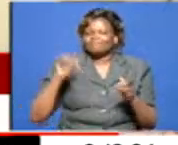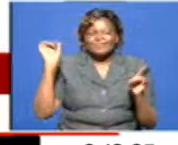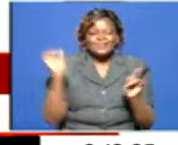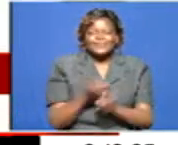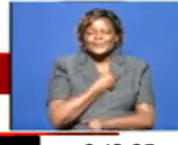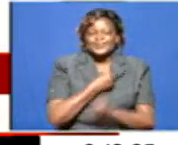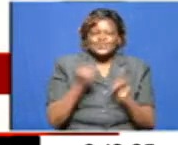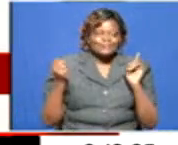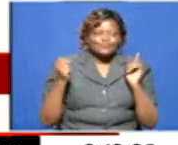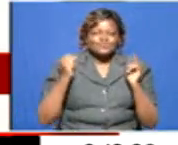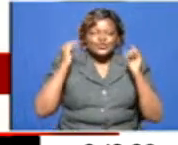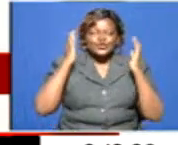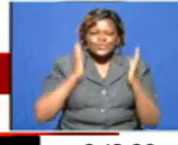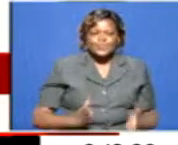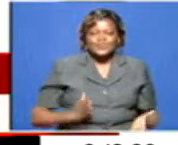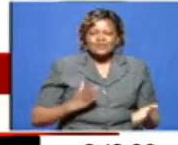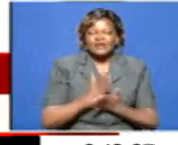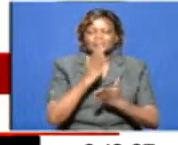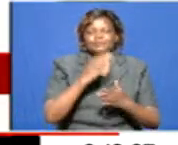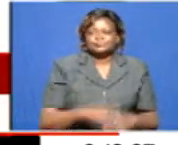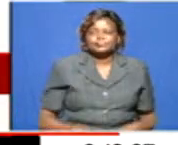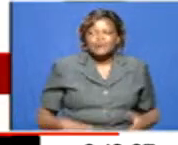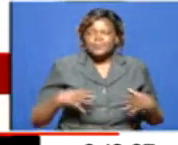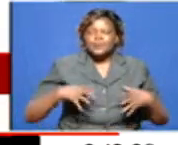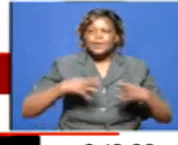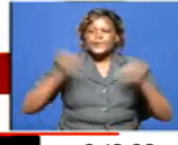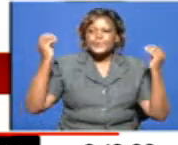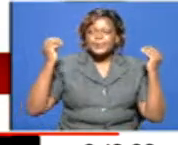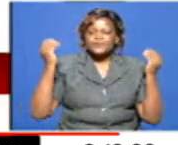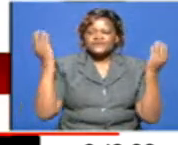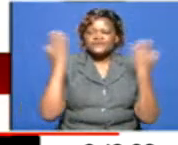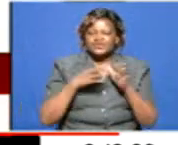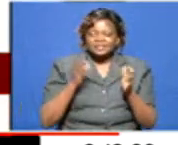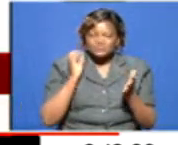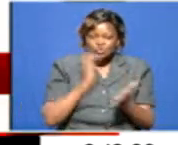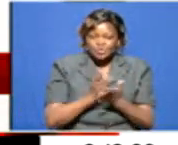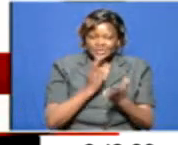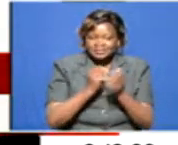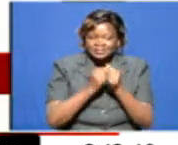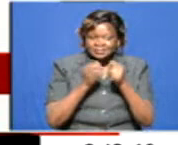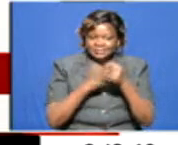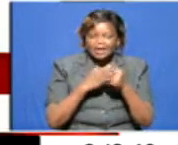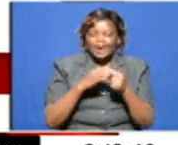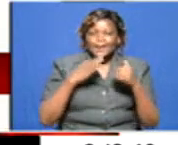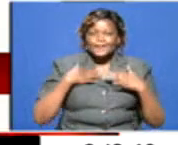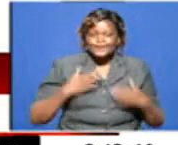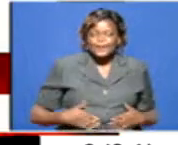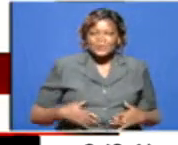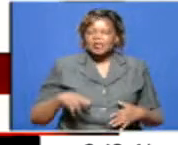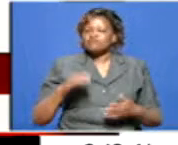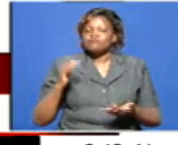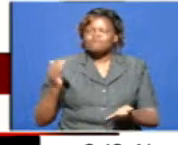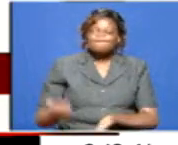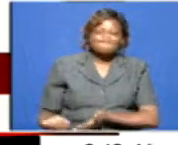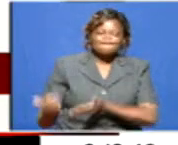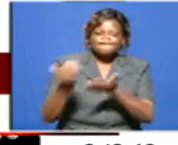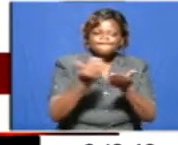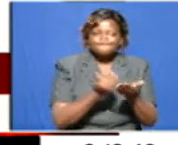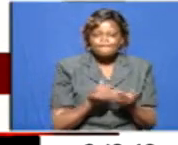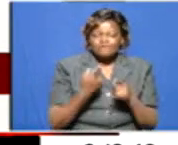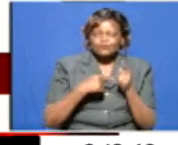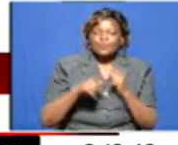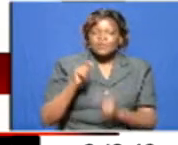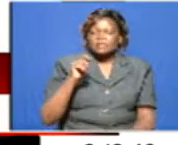rights. There are people who have disappeared, and you are witnesses to 18 bodies who have been collected from the Tana